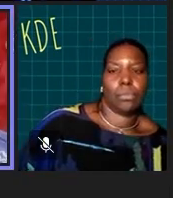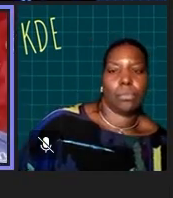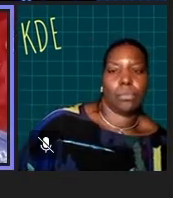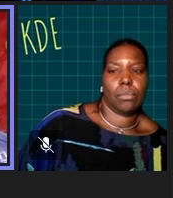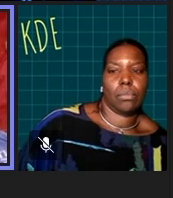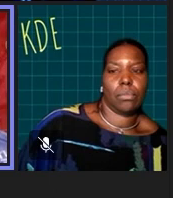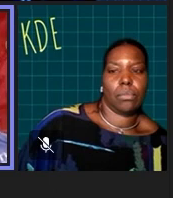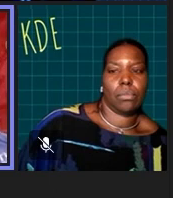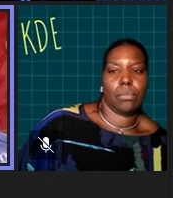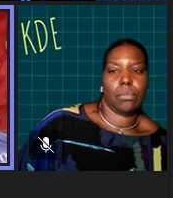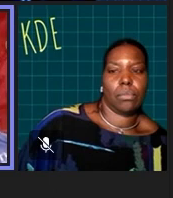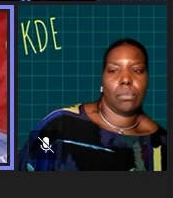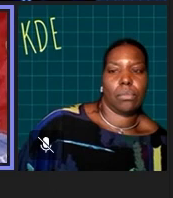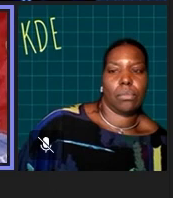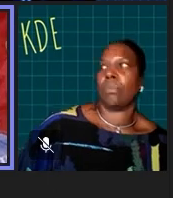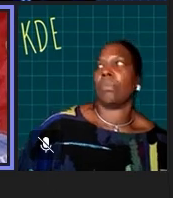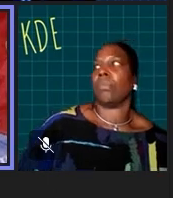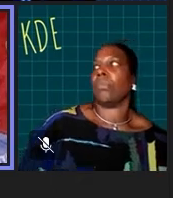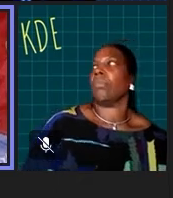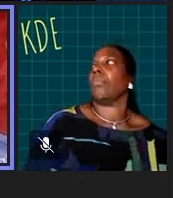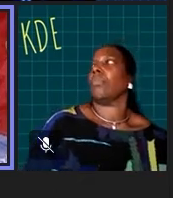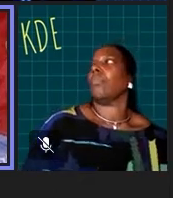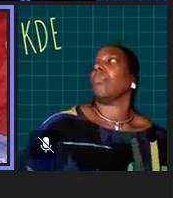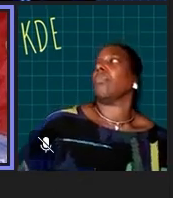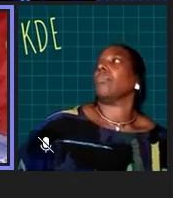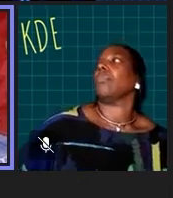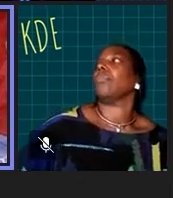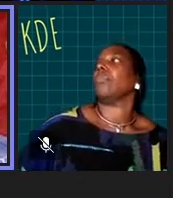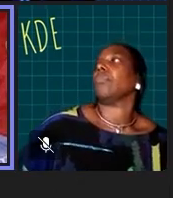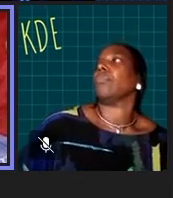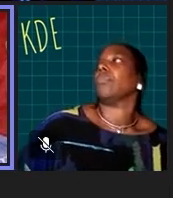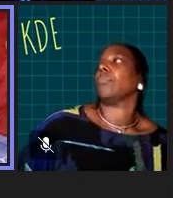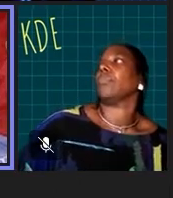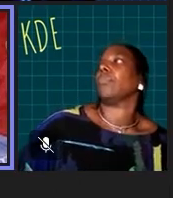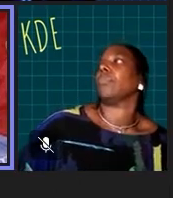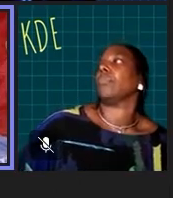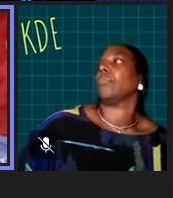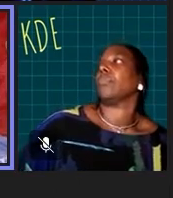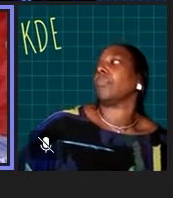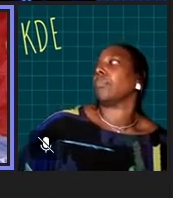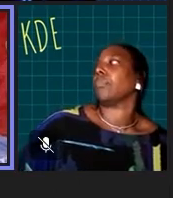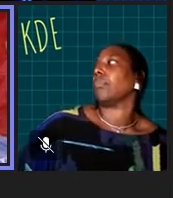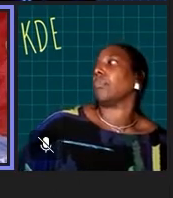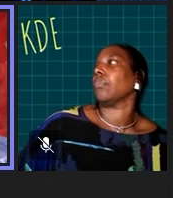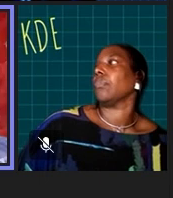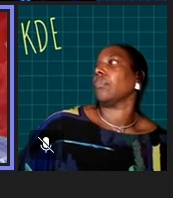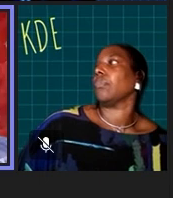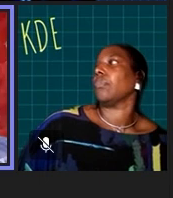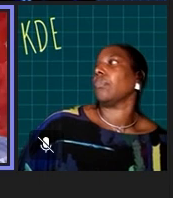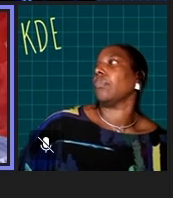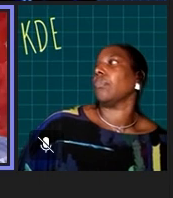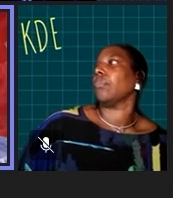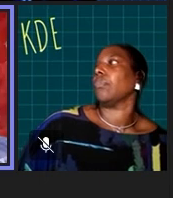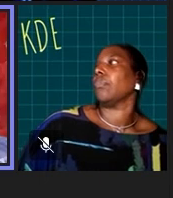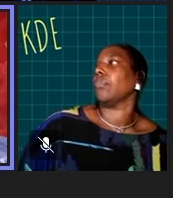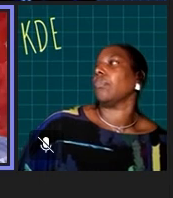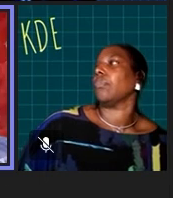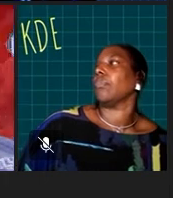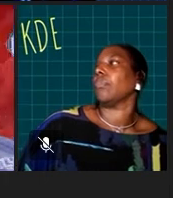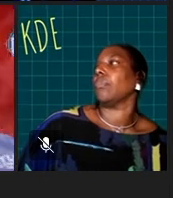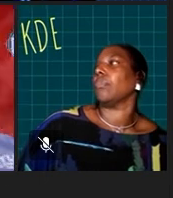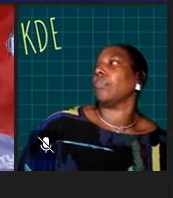increasing because the new provider, for various reasons, hasn't been able to get all the sites connected as of July 1 as they